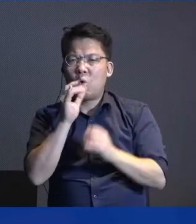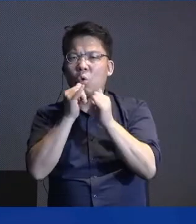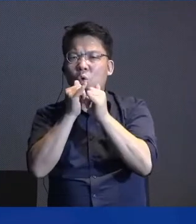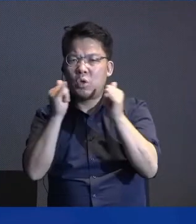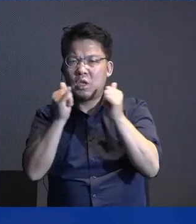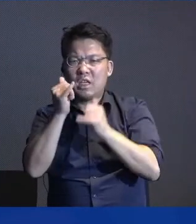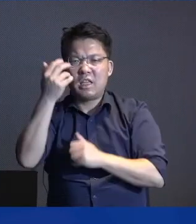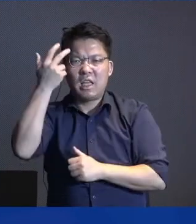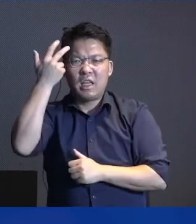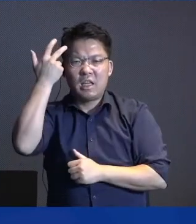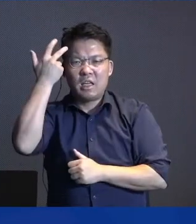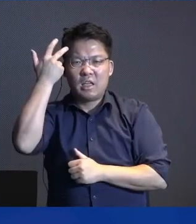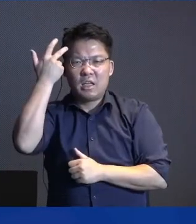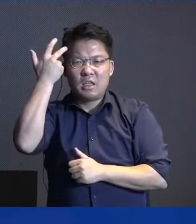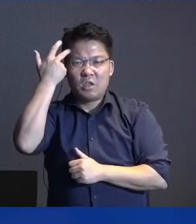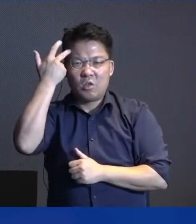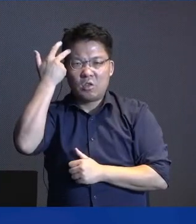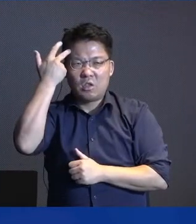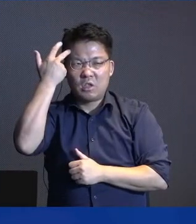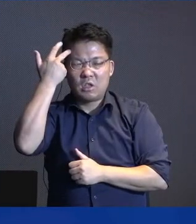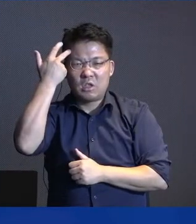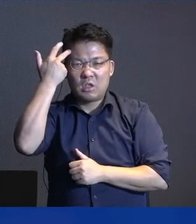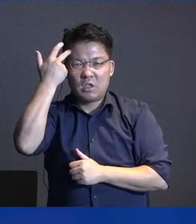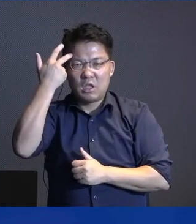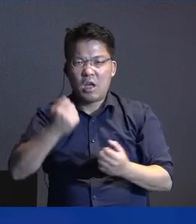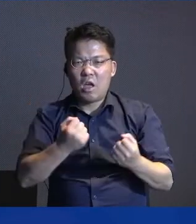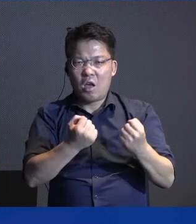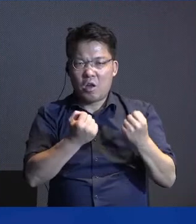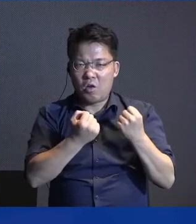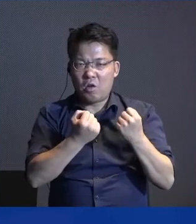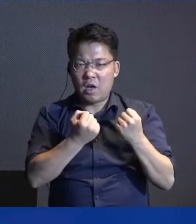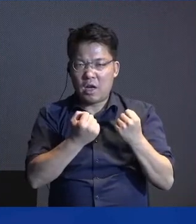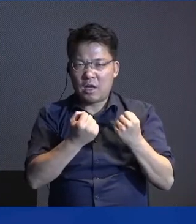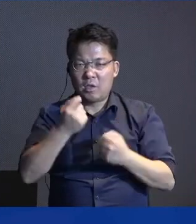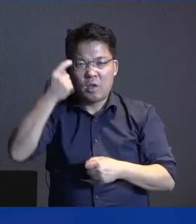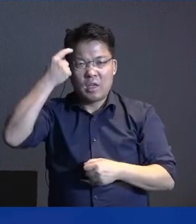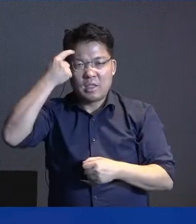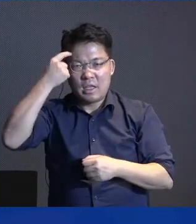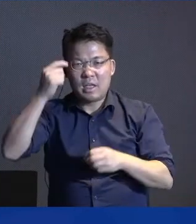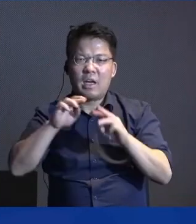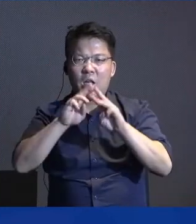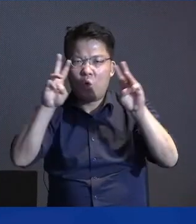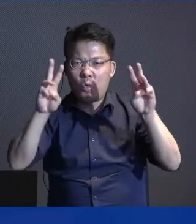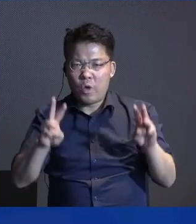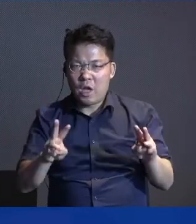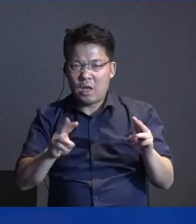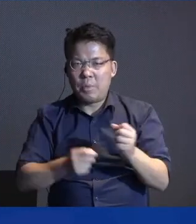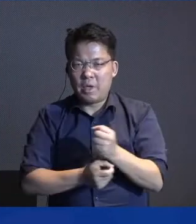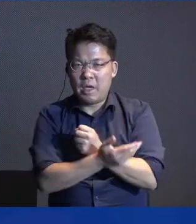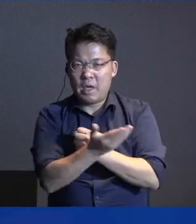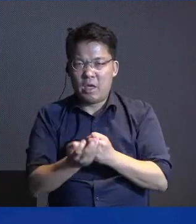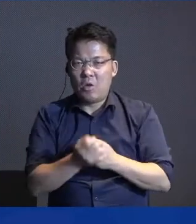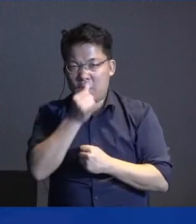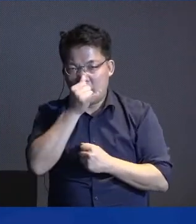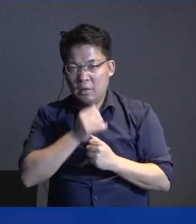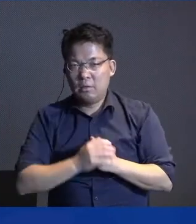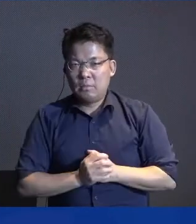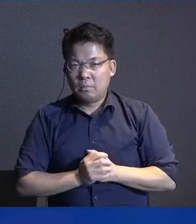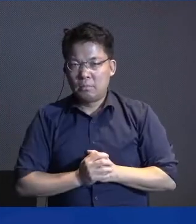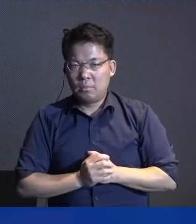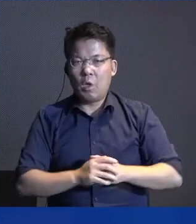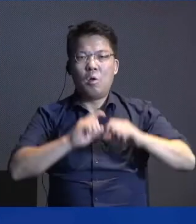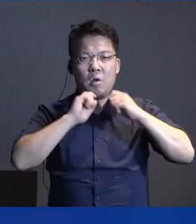other form or factors like individual level or even meso level as a community